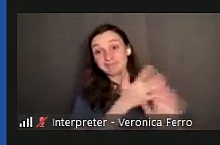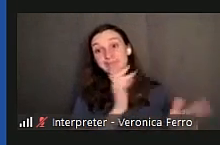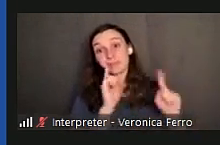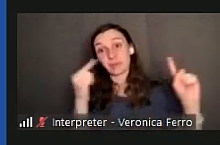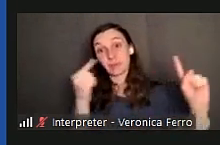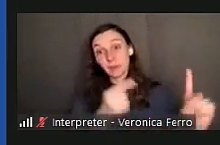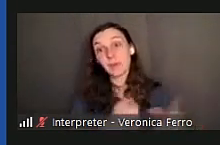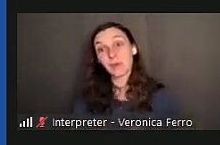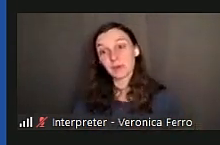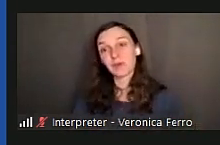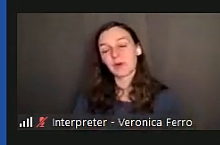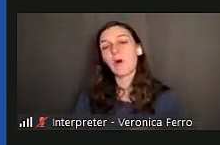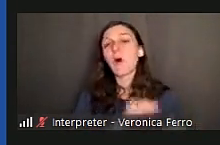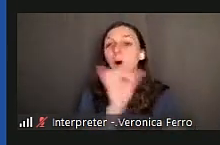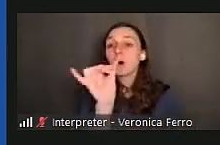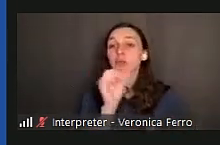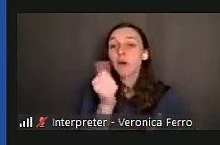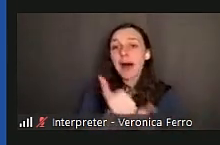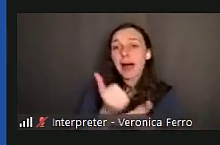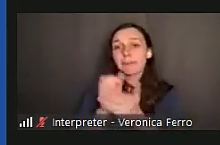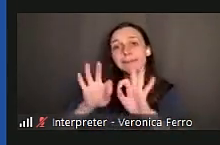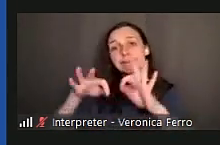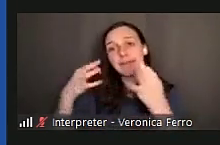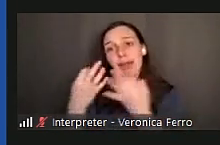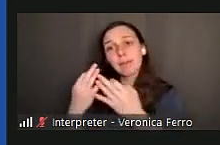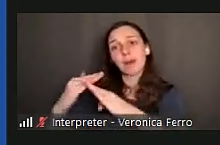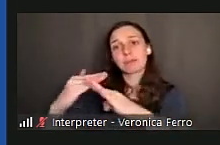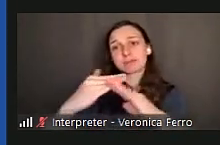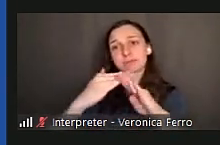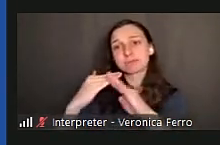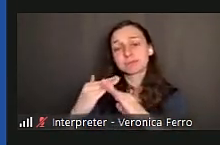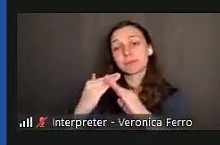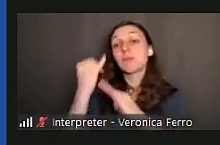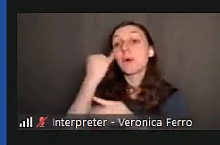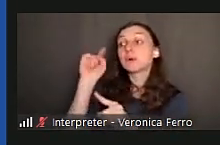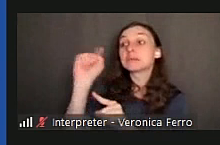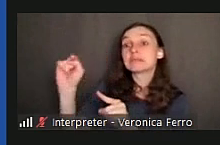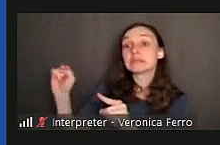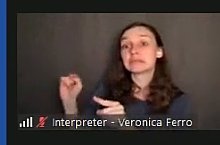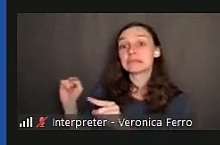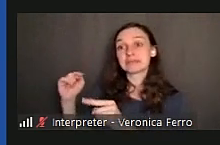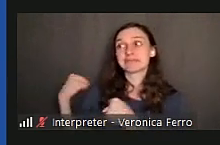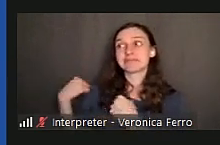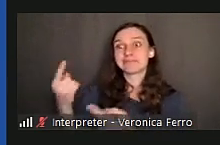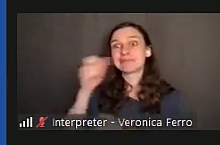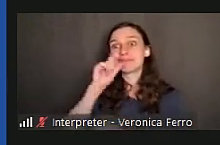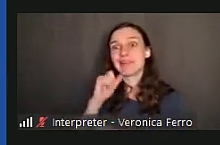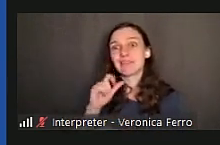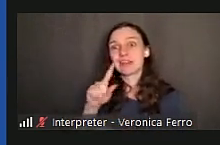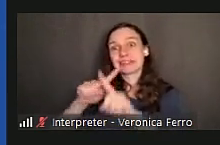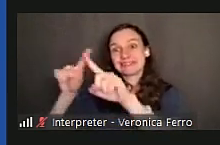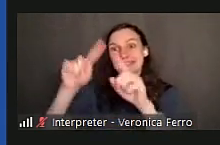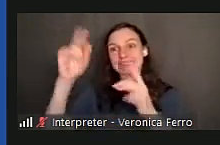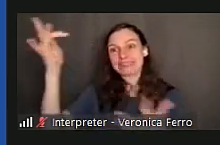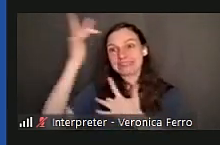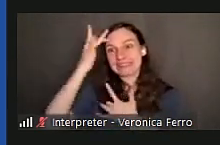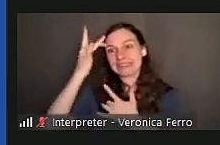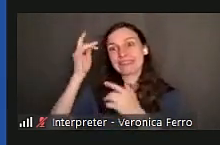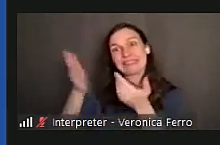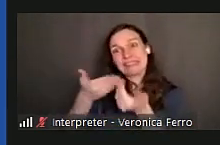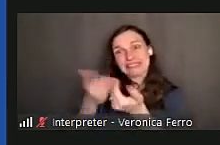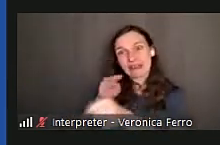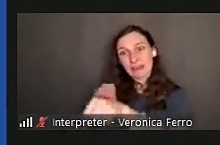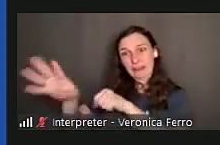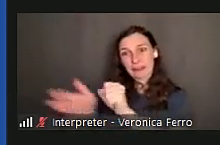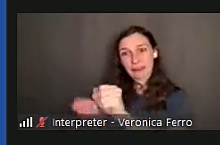from other illnesses, cardiac events, traumatic events, to ensure that we have all the hospital capacity that we need as we go